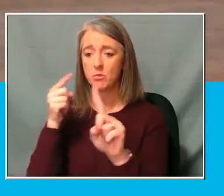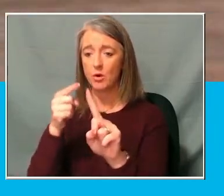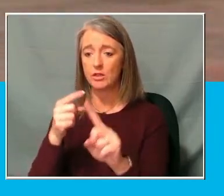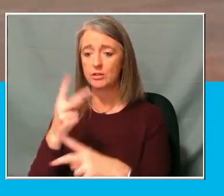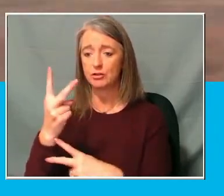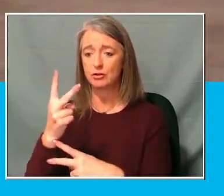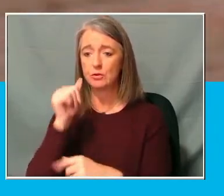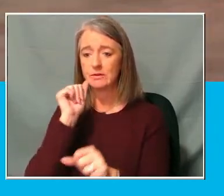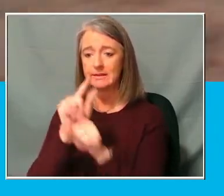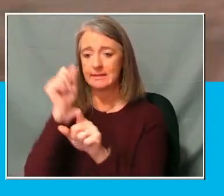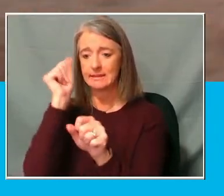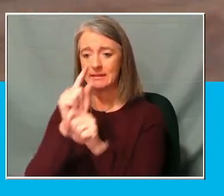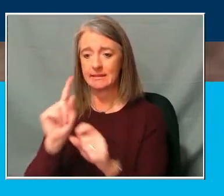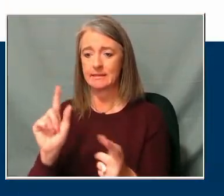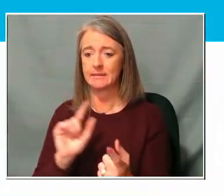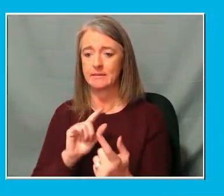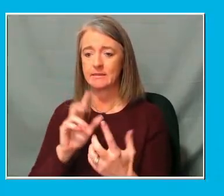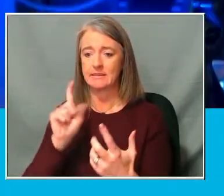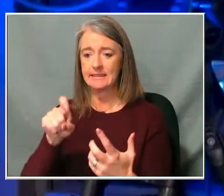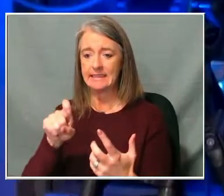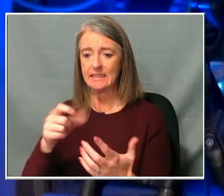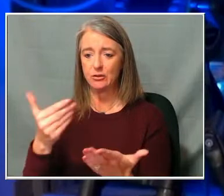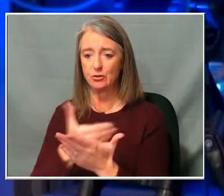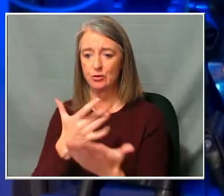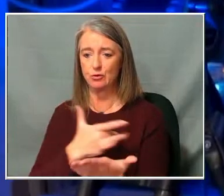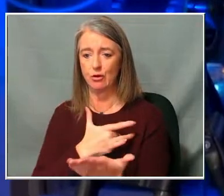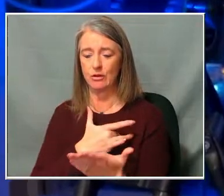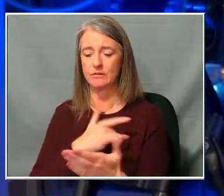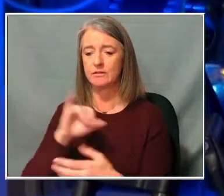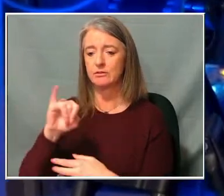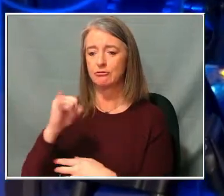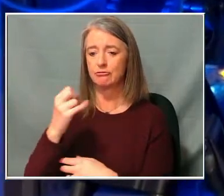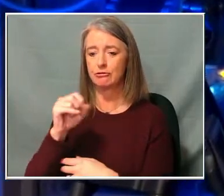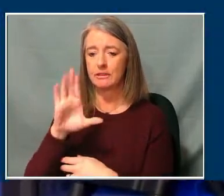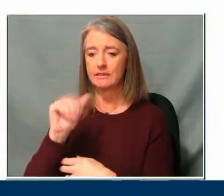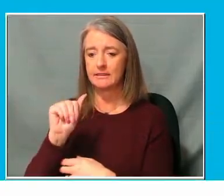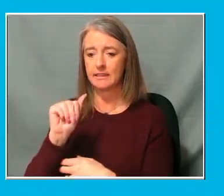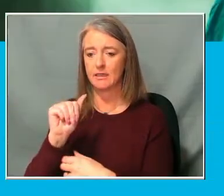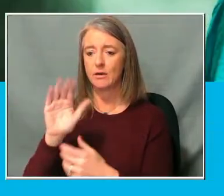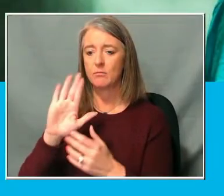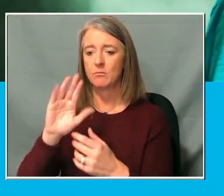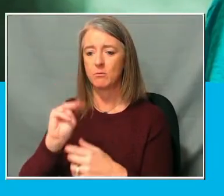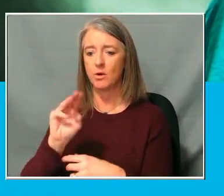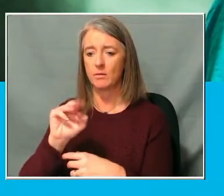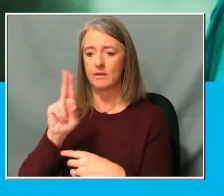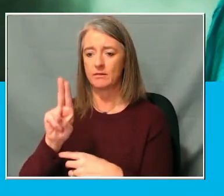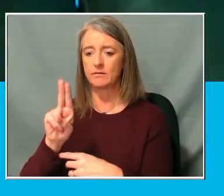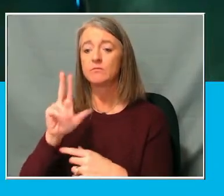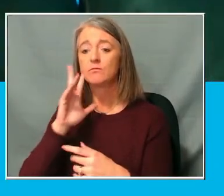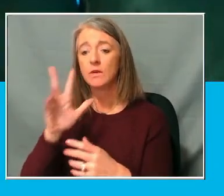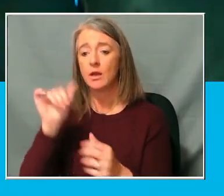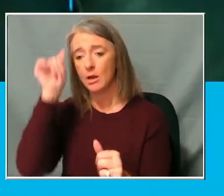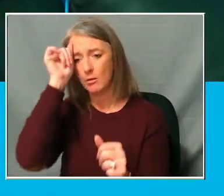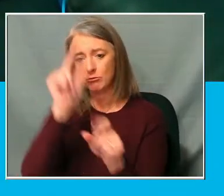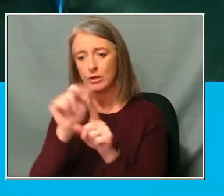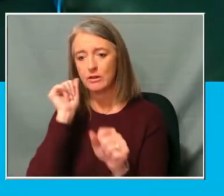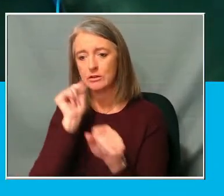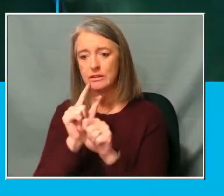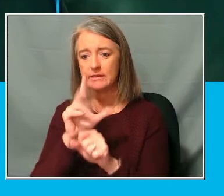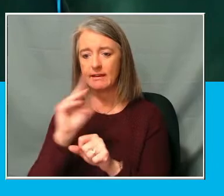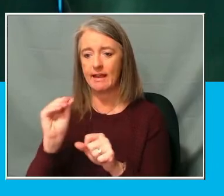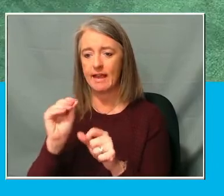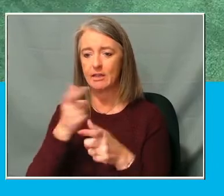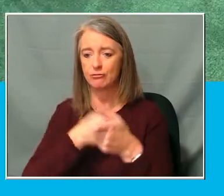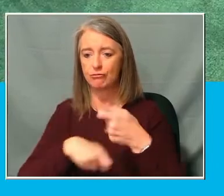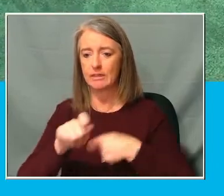siblings both needing new hearts. I'm Jessica Lovell on the next Morning Medical Update. Hear a brother, a sister, and their transplant